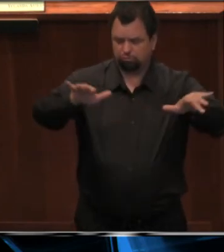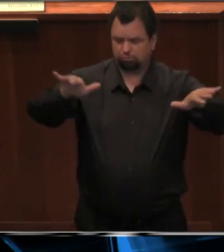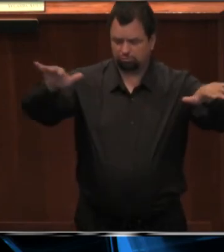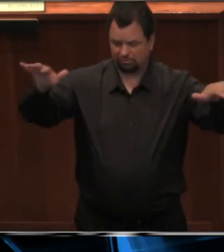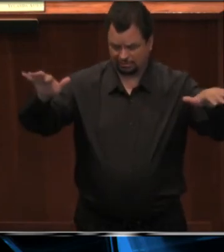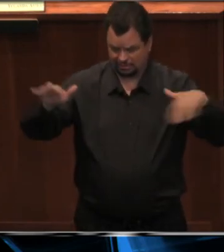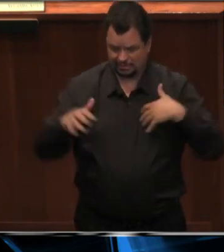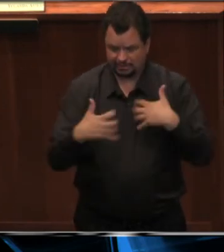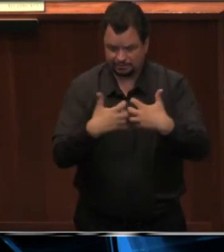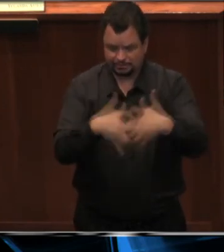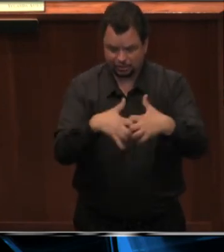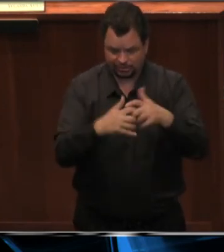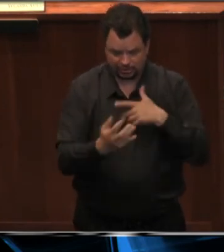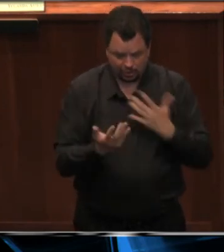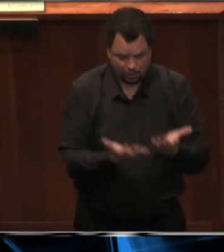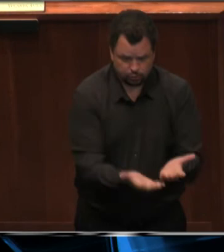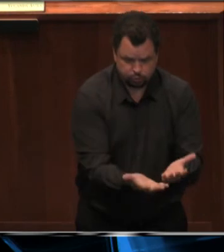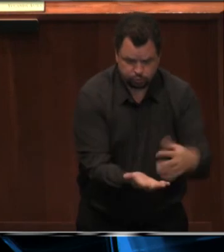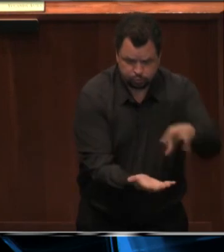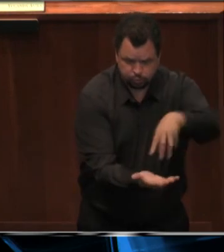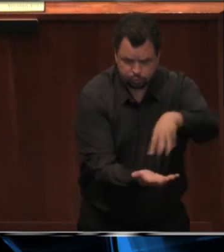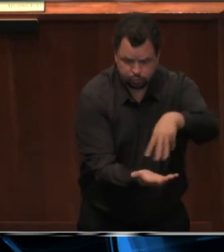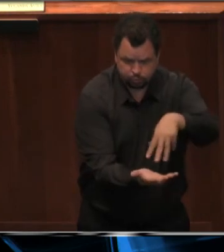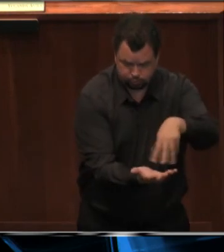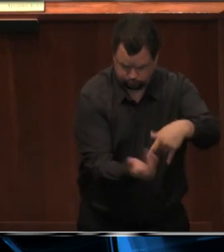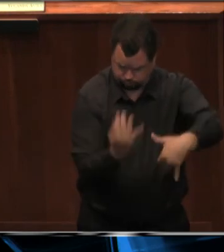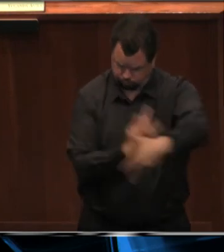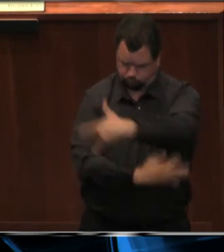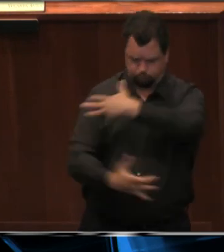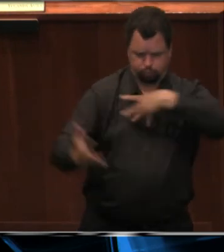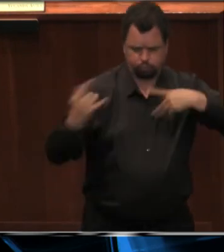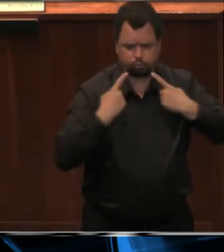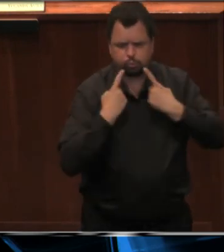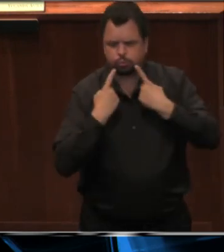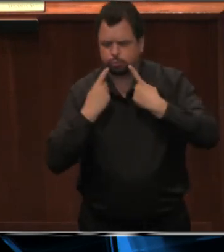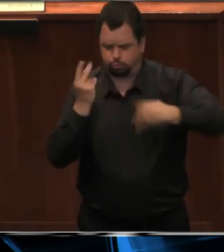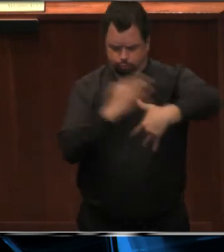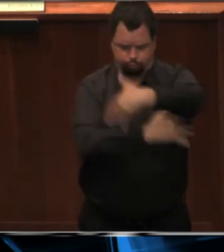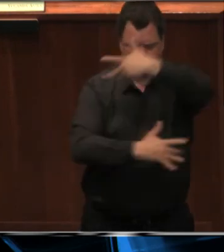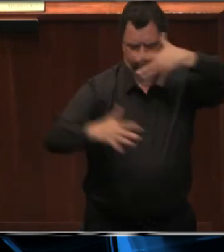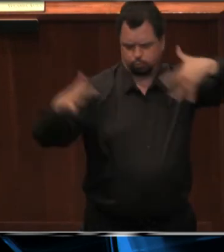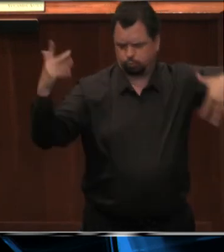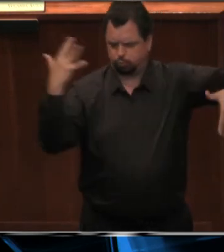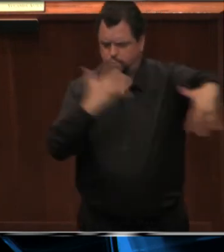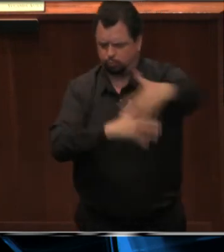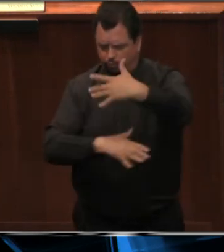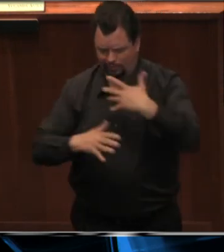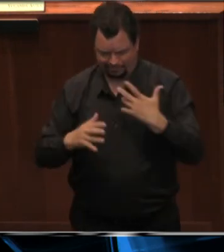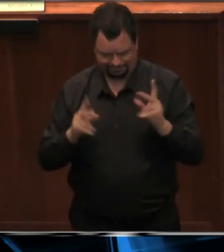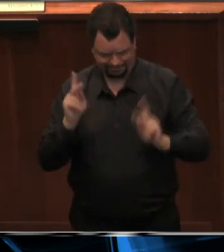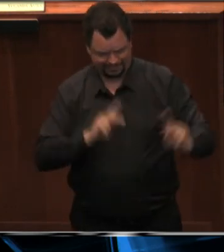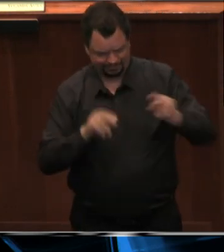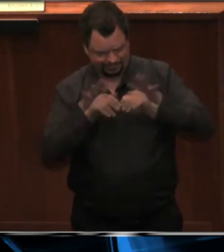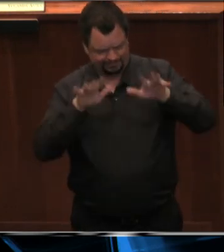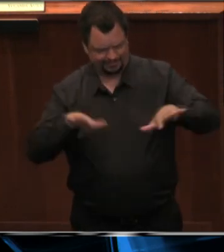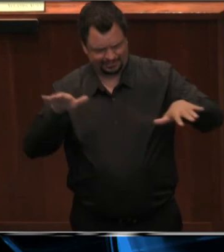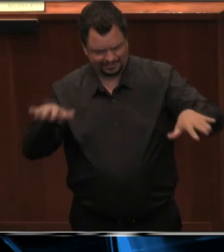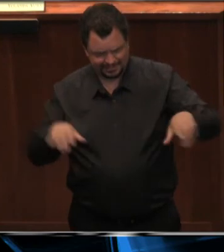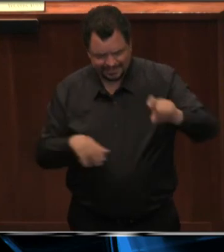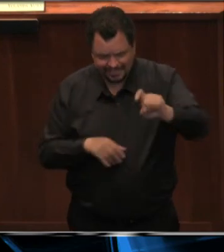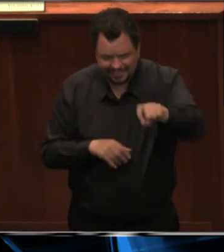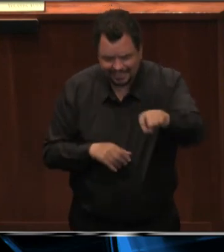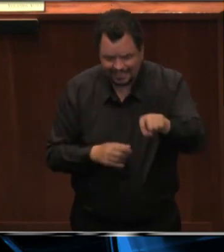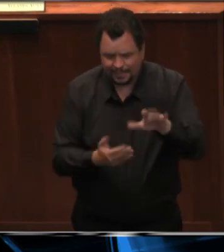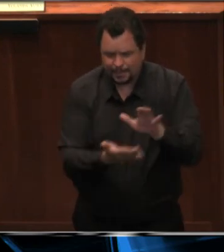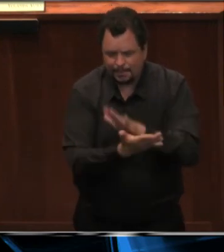around. So one of the things I'm asking is, if we end up going in person, think about those things. We're going to need paper towels. Kids washing their